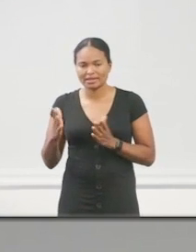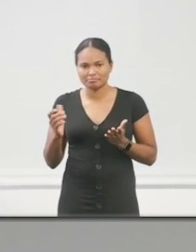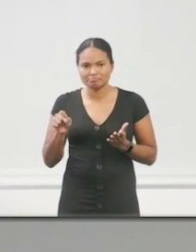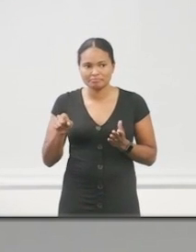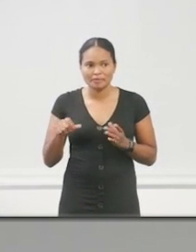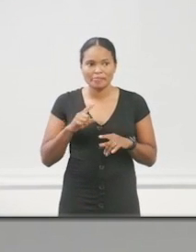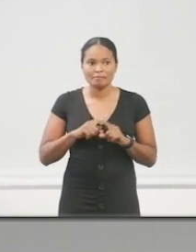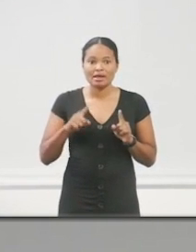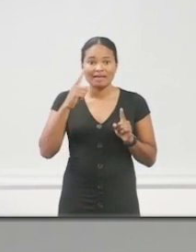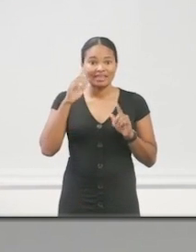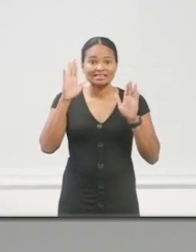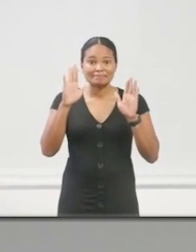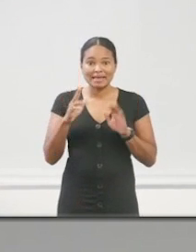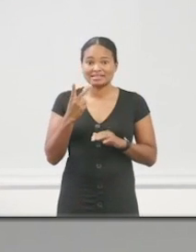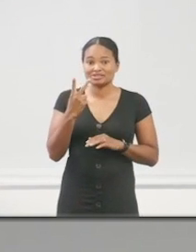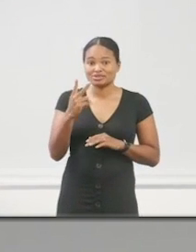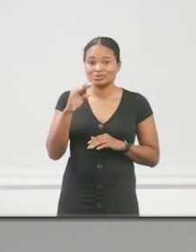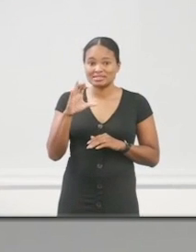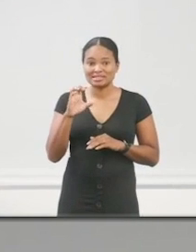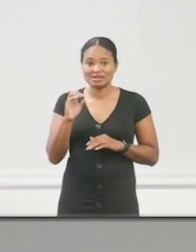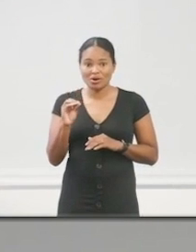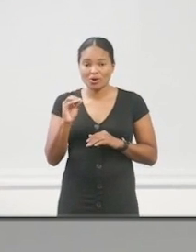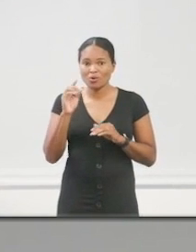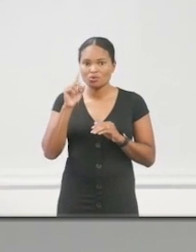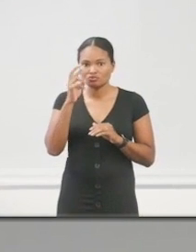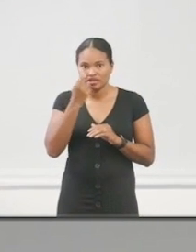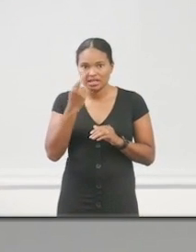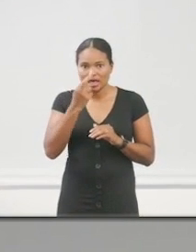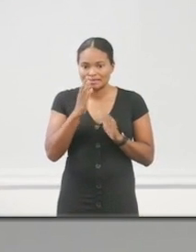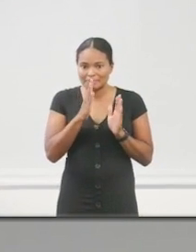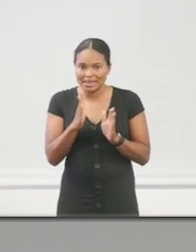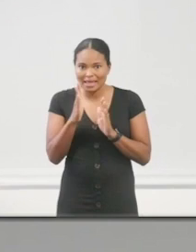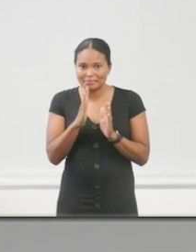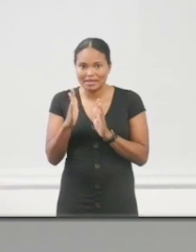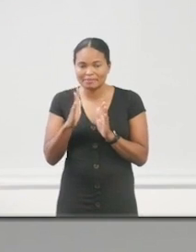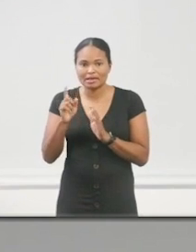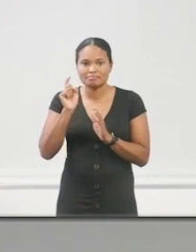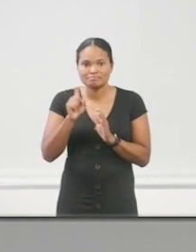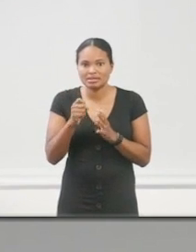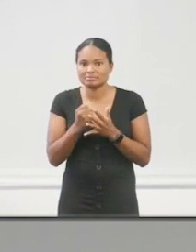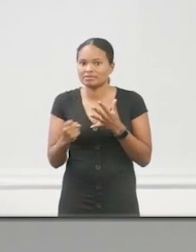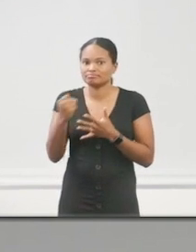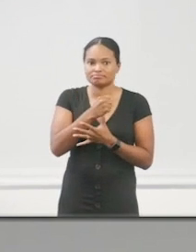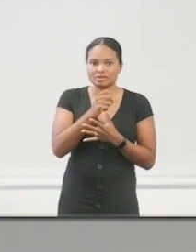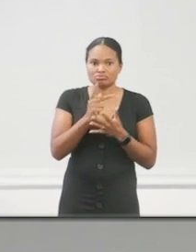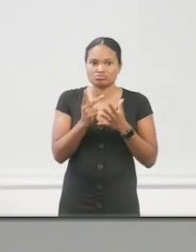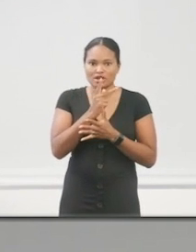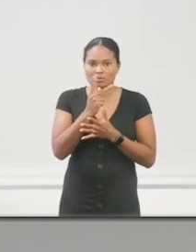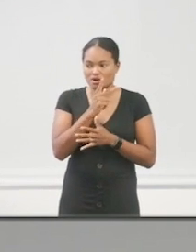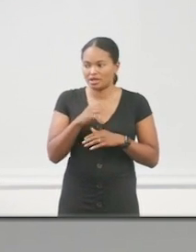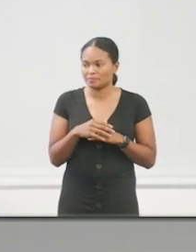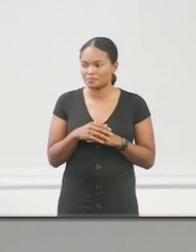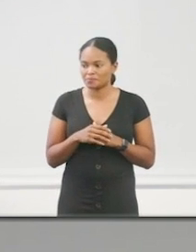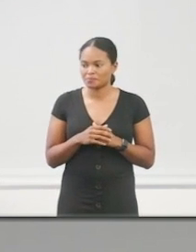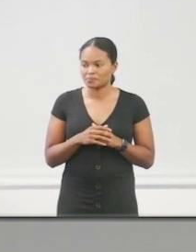we have two CEOs who realize that planning for these things has to be at the top of the org chart when you are looking at